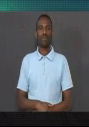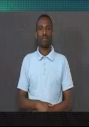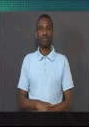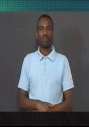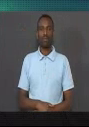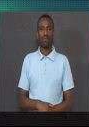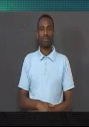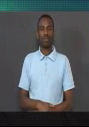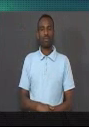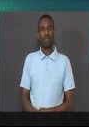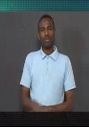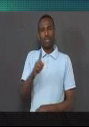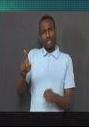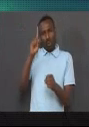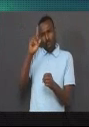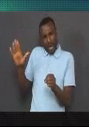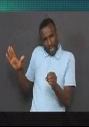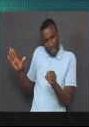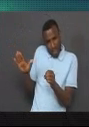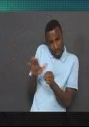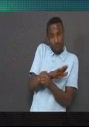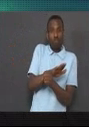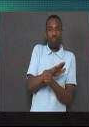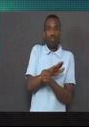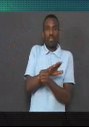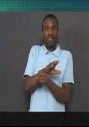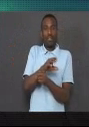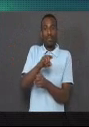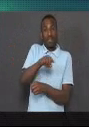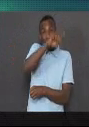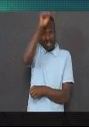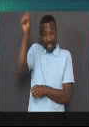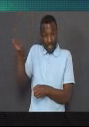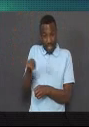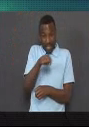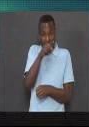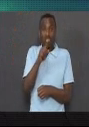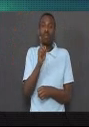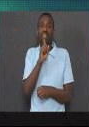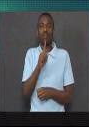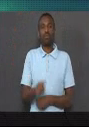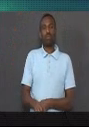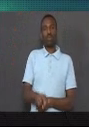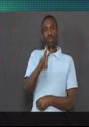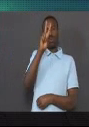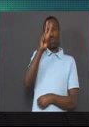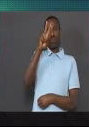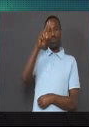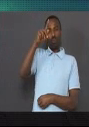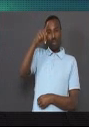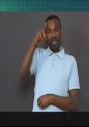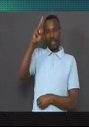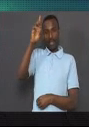Thus, 1 complete cycle turns an angle of 2 pi, and